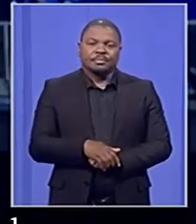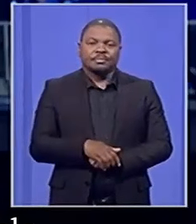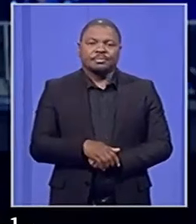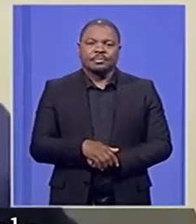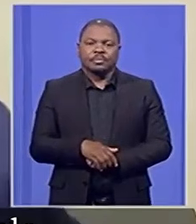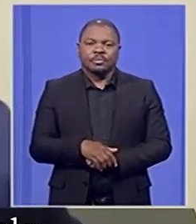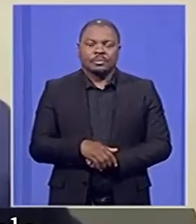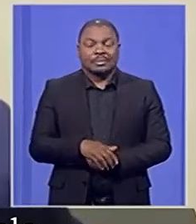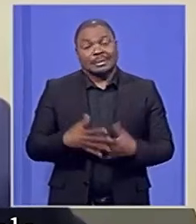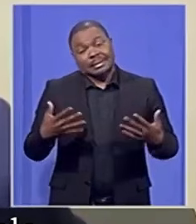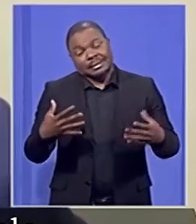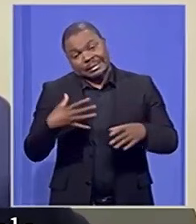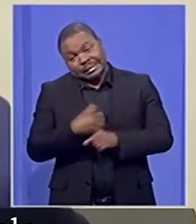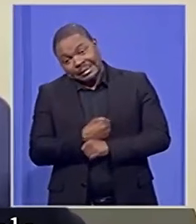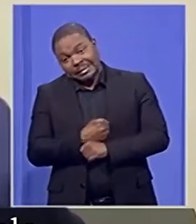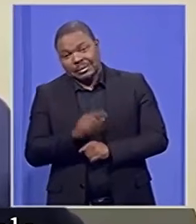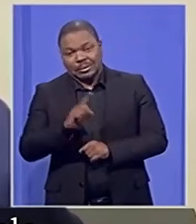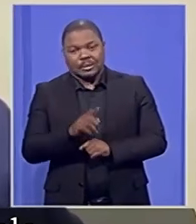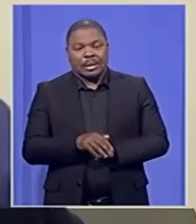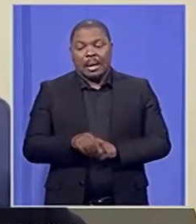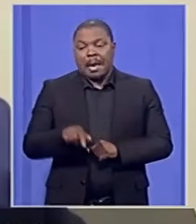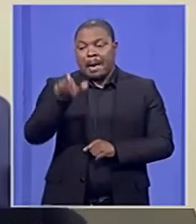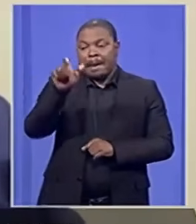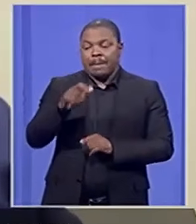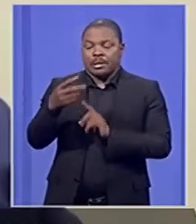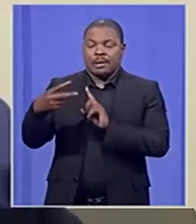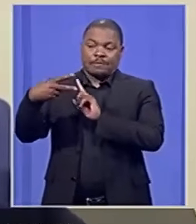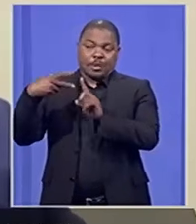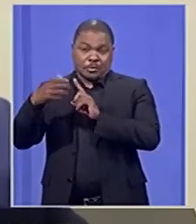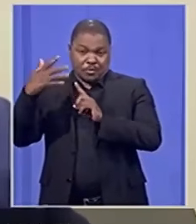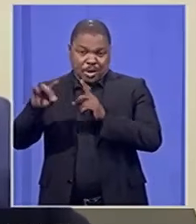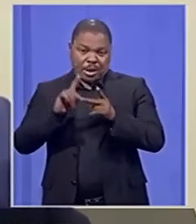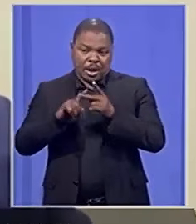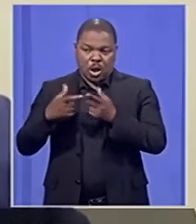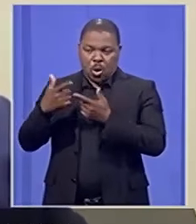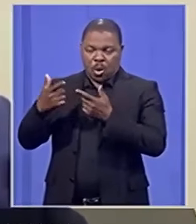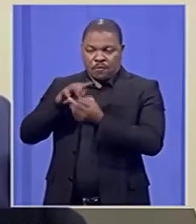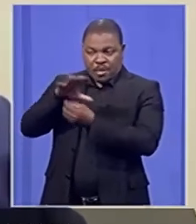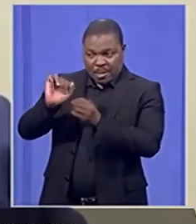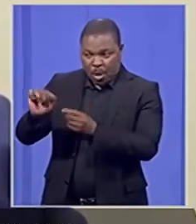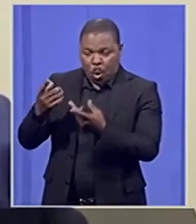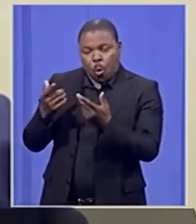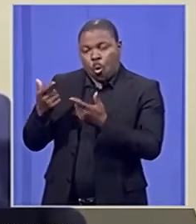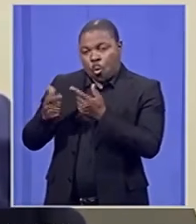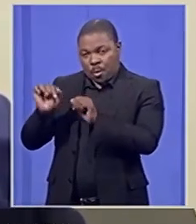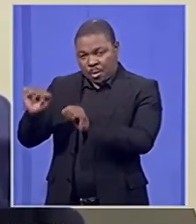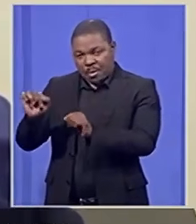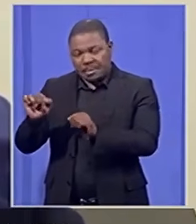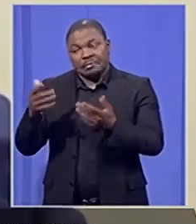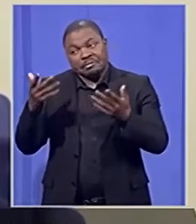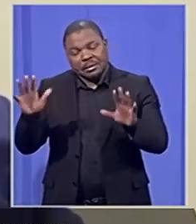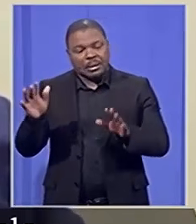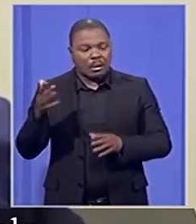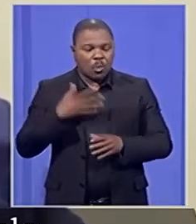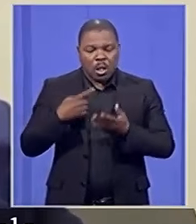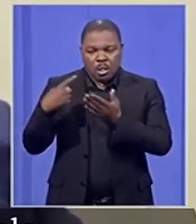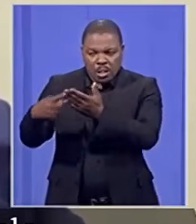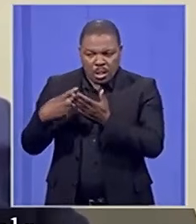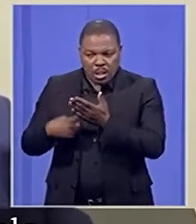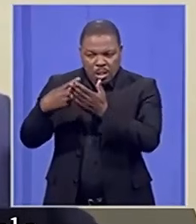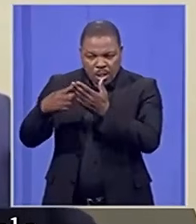It is unfortunate that the victims, the family or lawyers have taken what was then discussed in